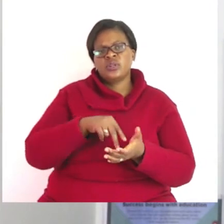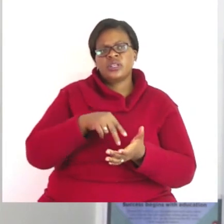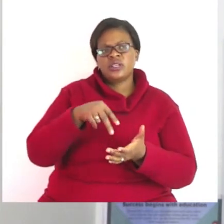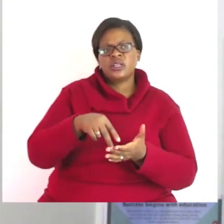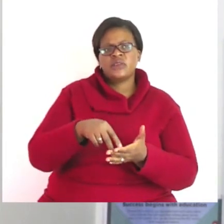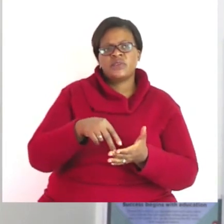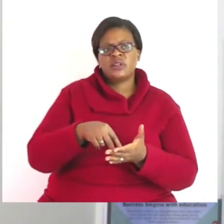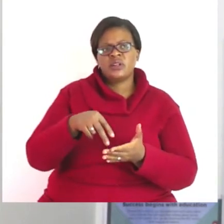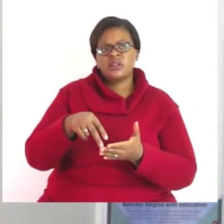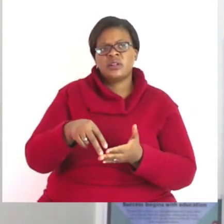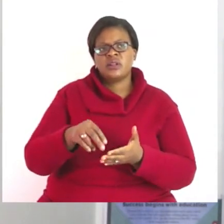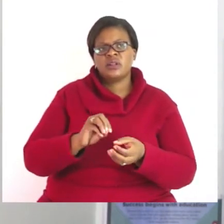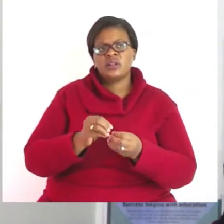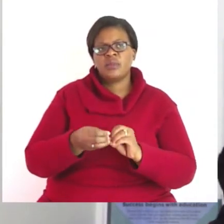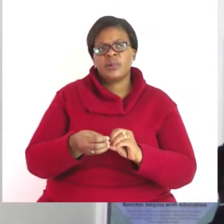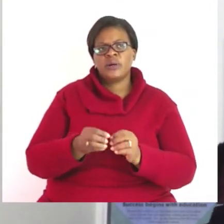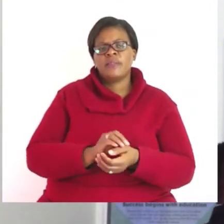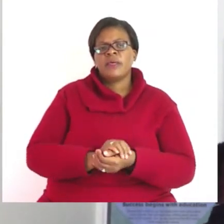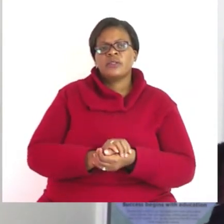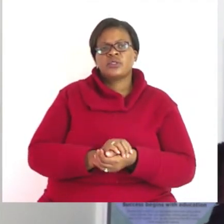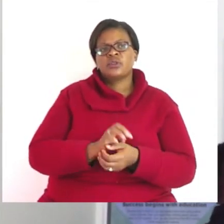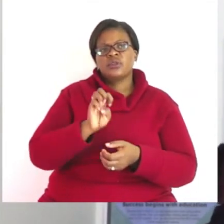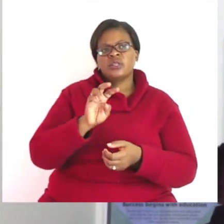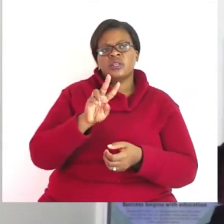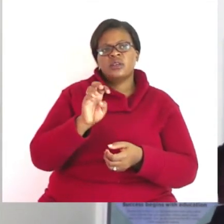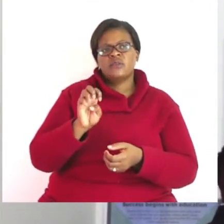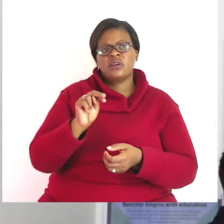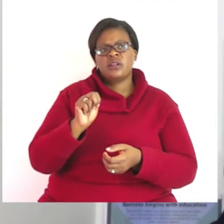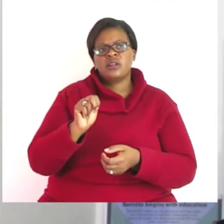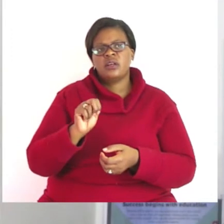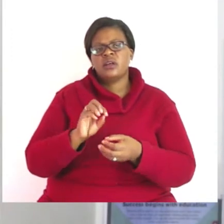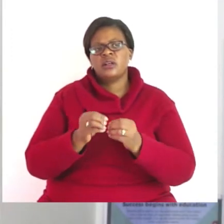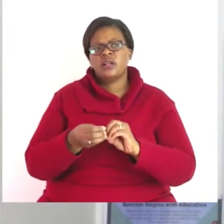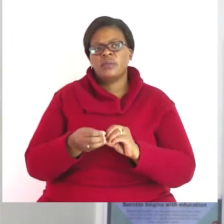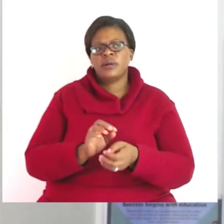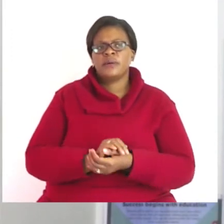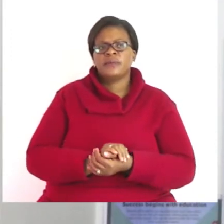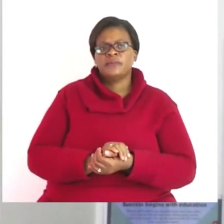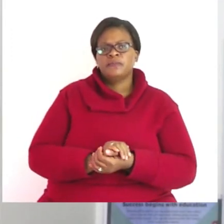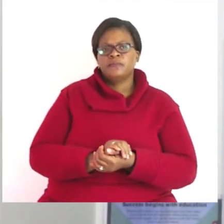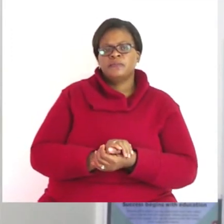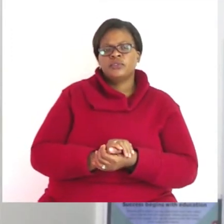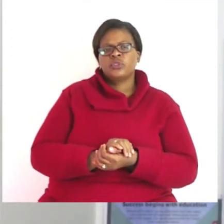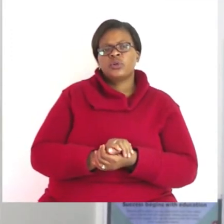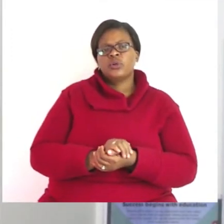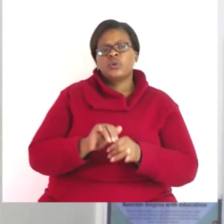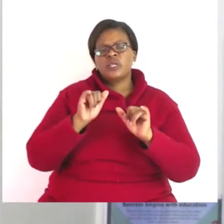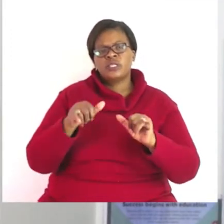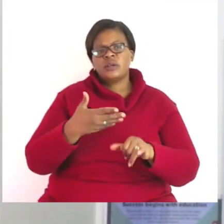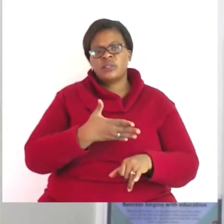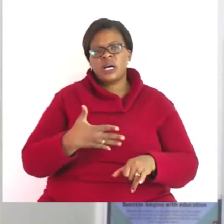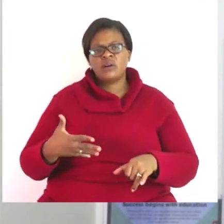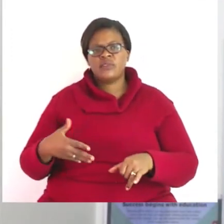divisible by 2. So still, I'm remaining at 2, halving. So if I